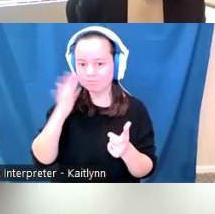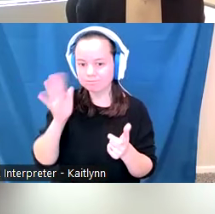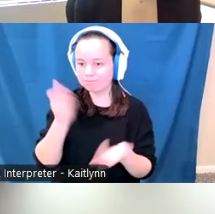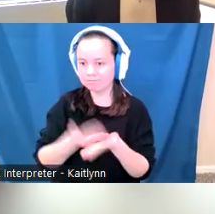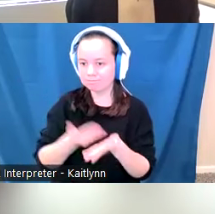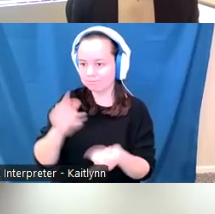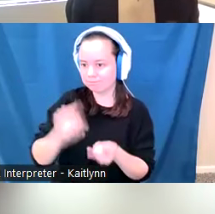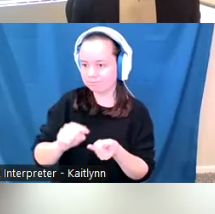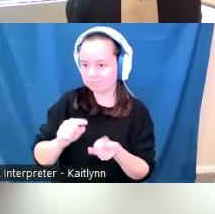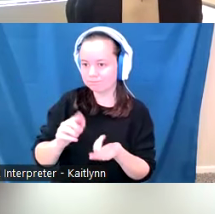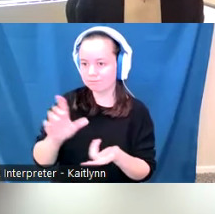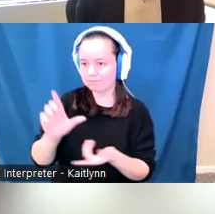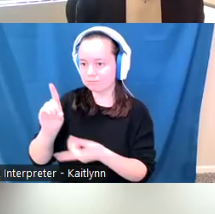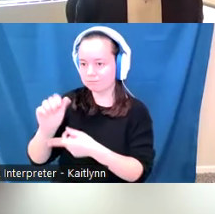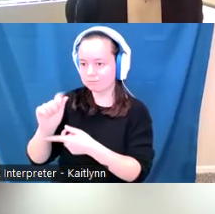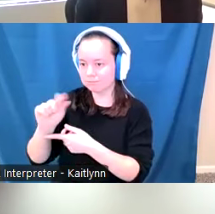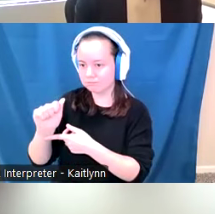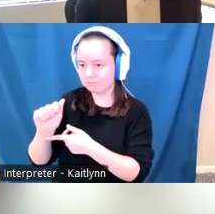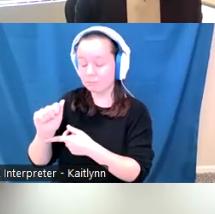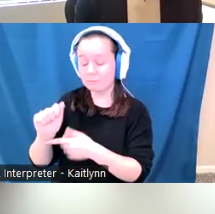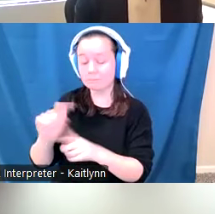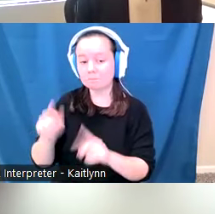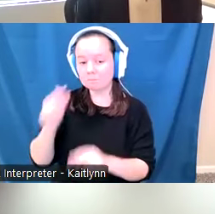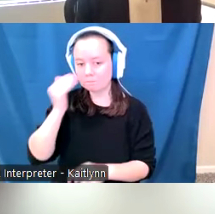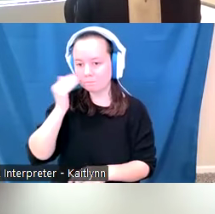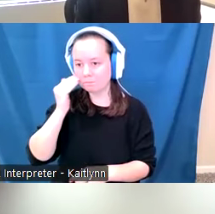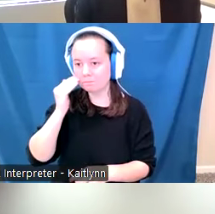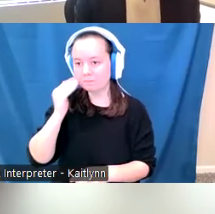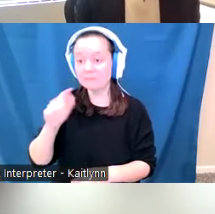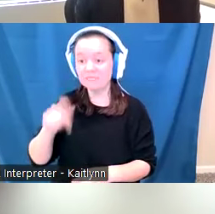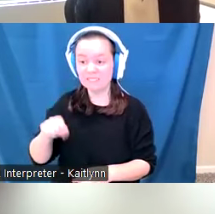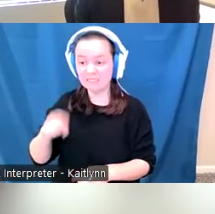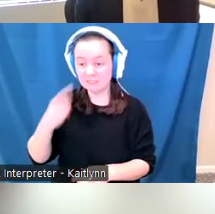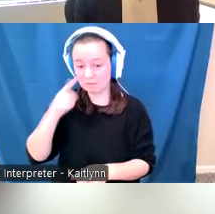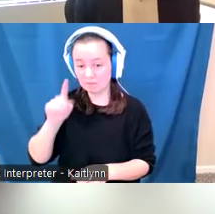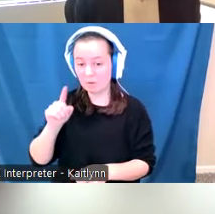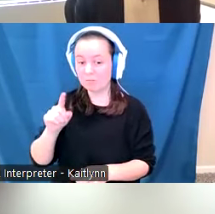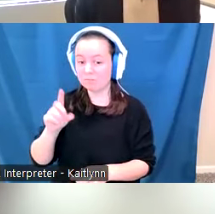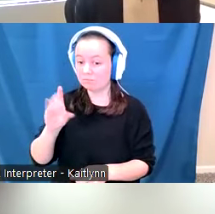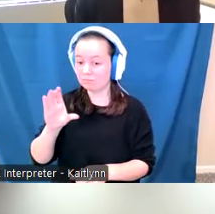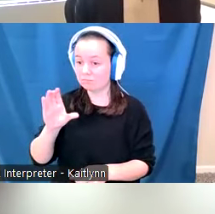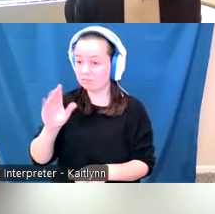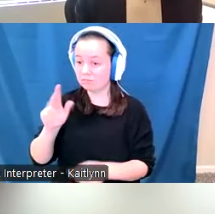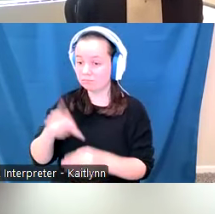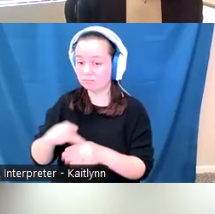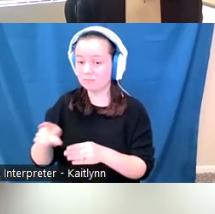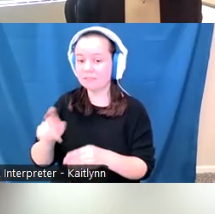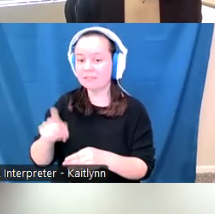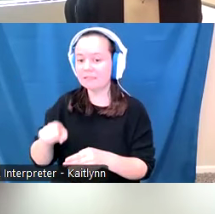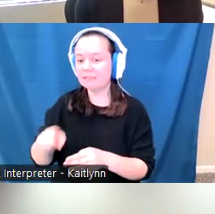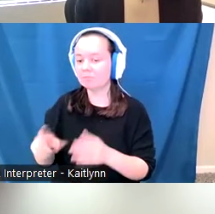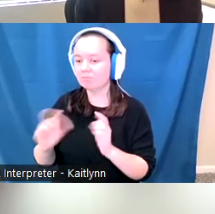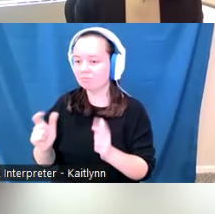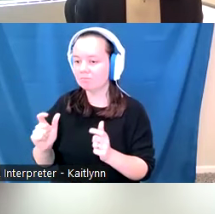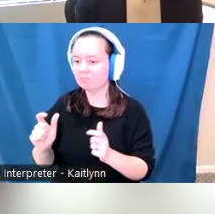presentation. However, it is notable that demand for direct care professionals is likely somewhat greater in rural versus urban